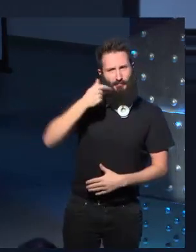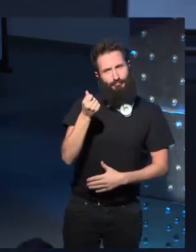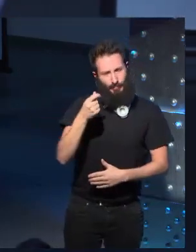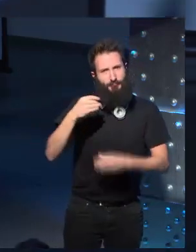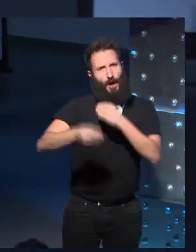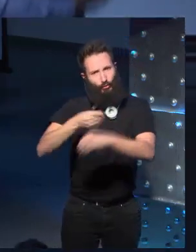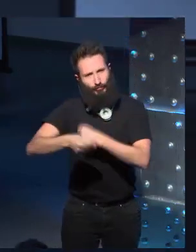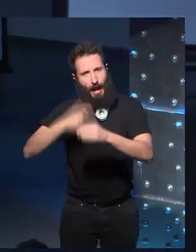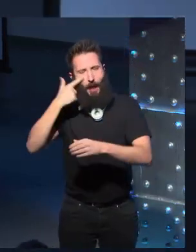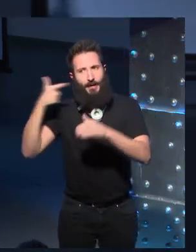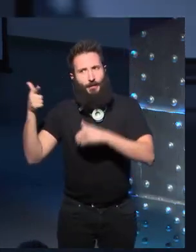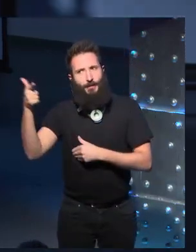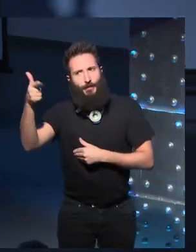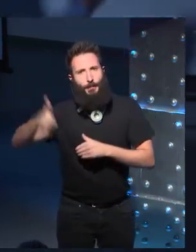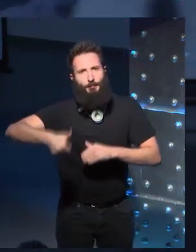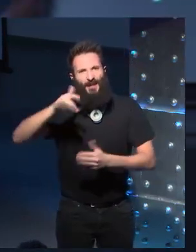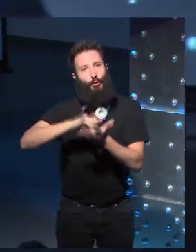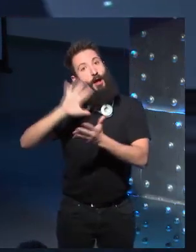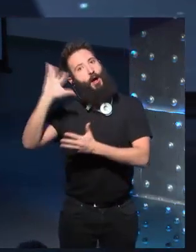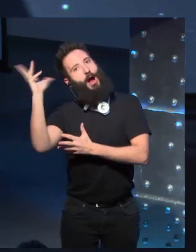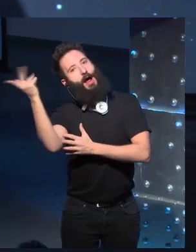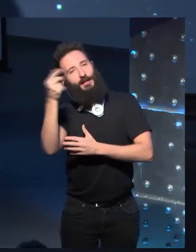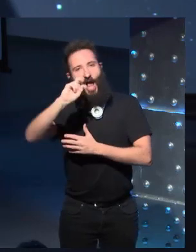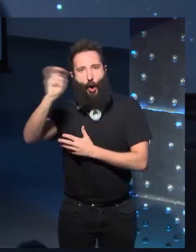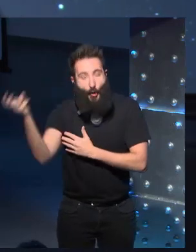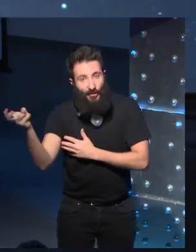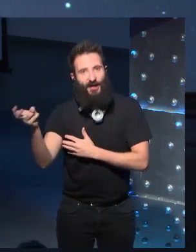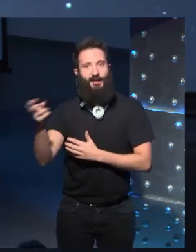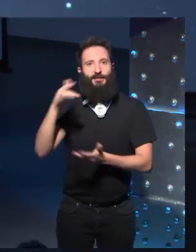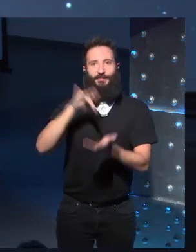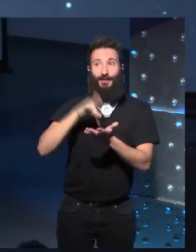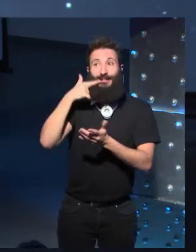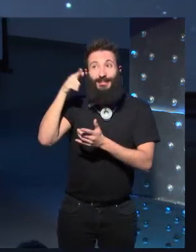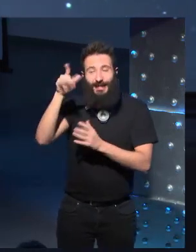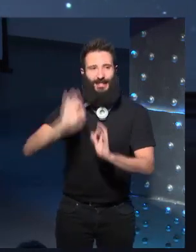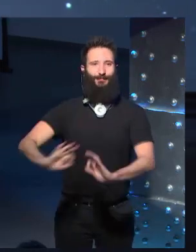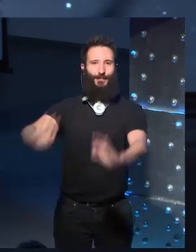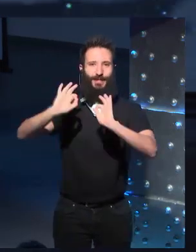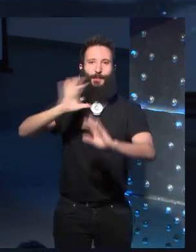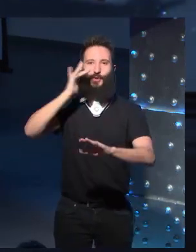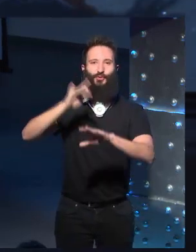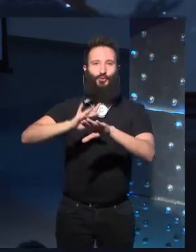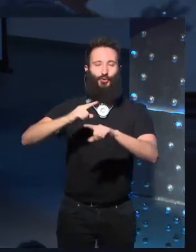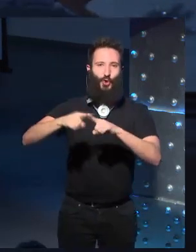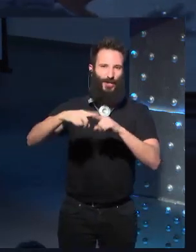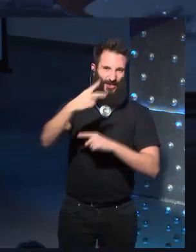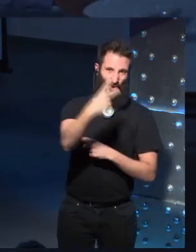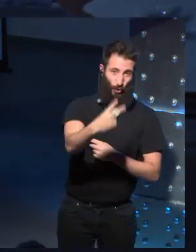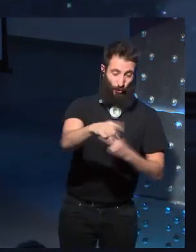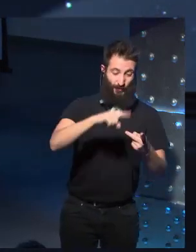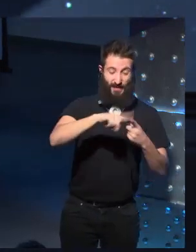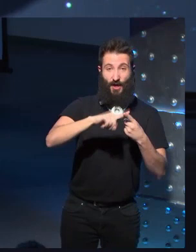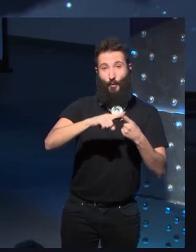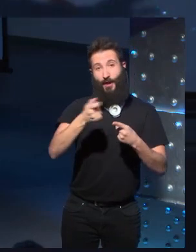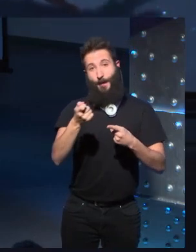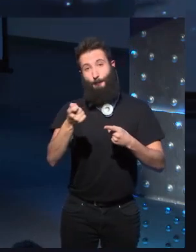see? Another galaxy. Well, this one is special for two reasons. One is that it looks very much like the Milky Way.